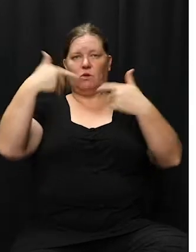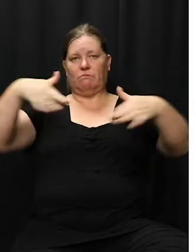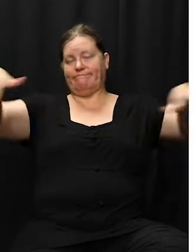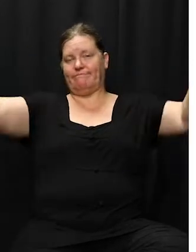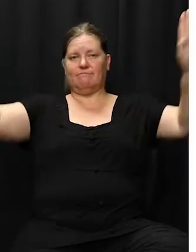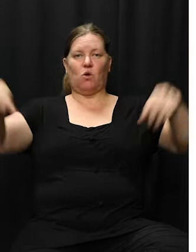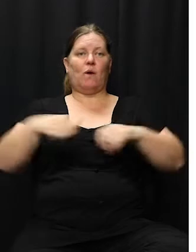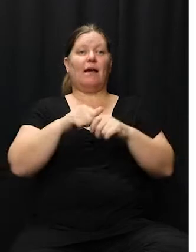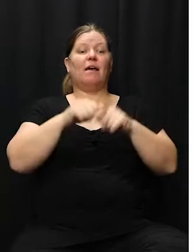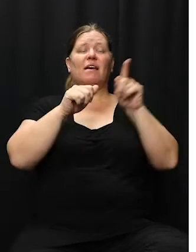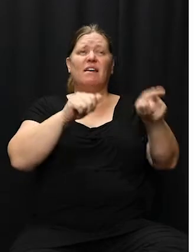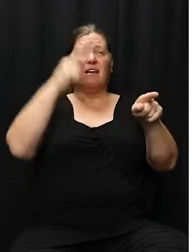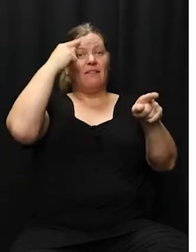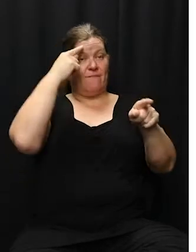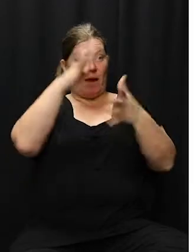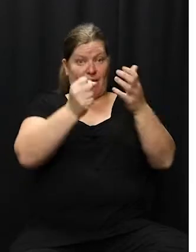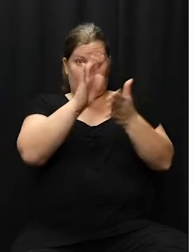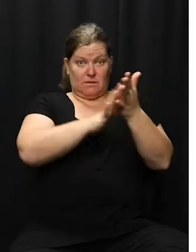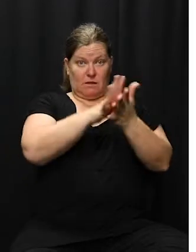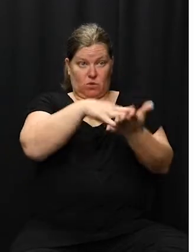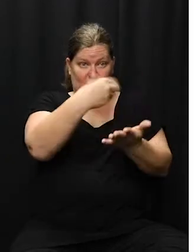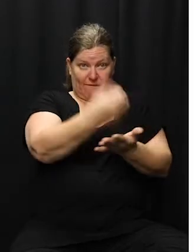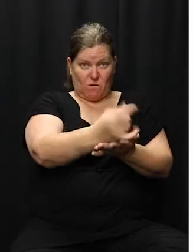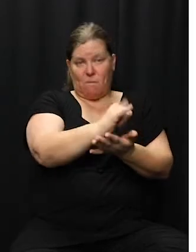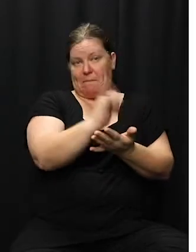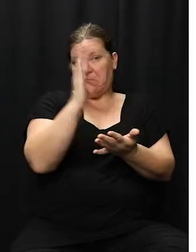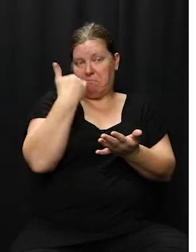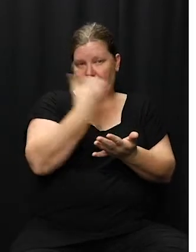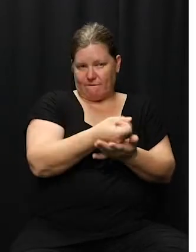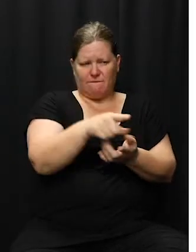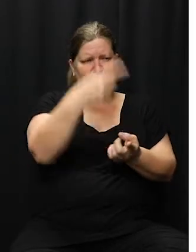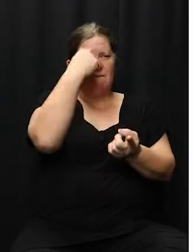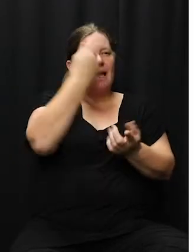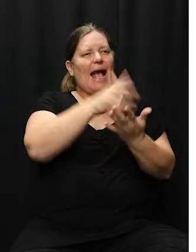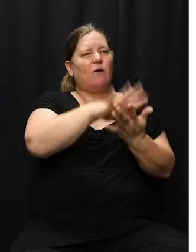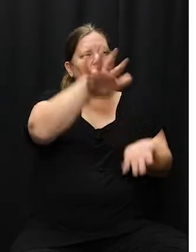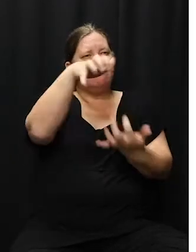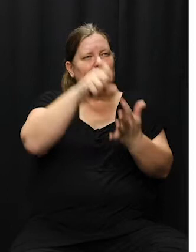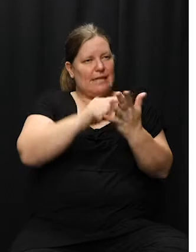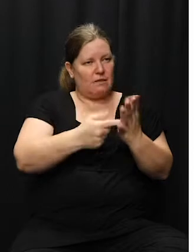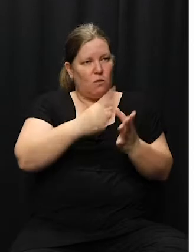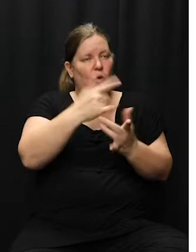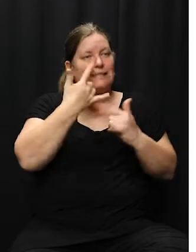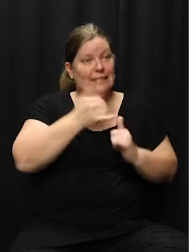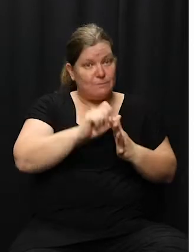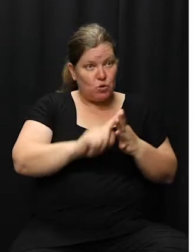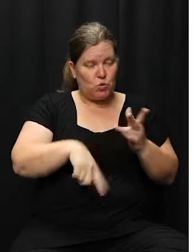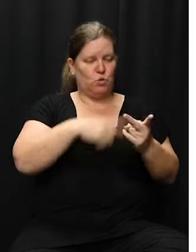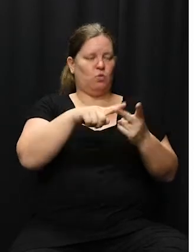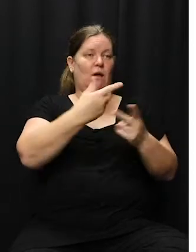So yeah, I have some questions for you to think about when you go away. Think if you have signing students, or maybe you've had them in the